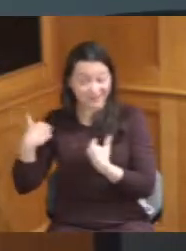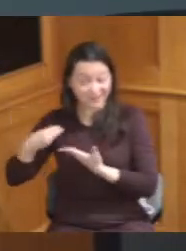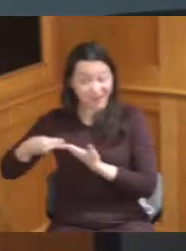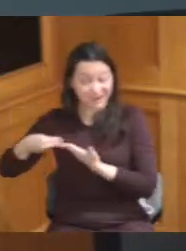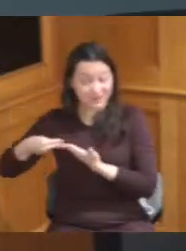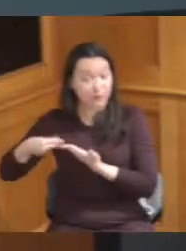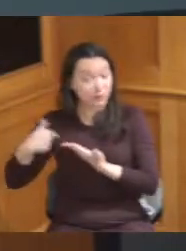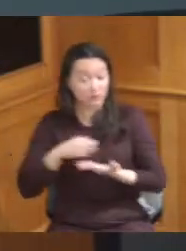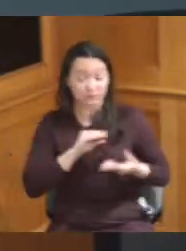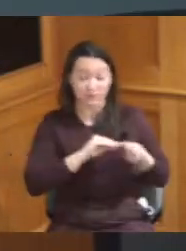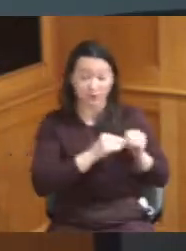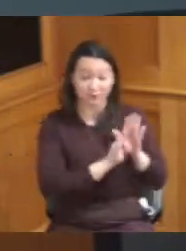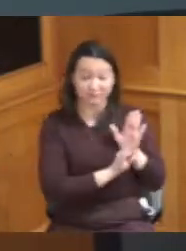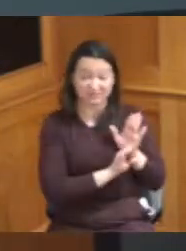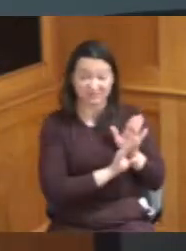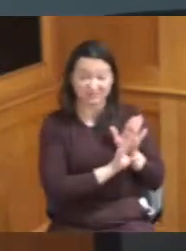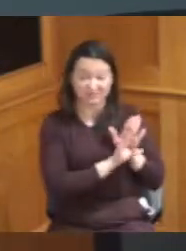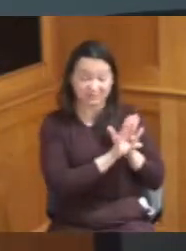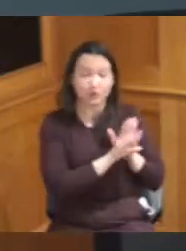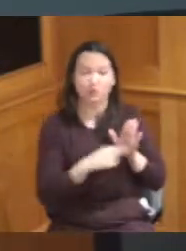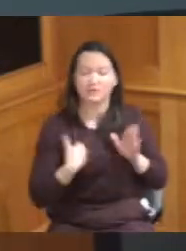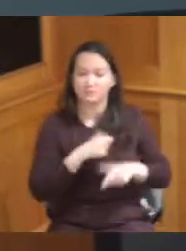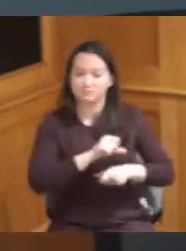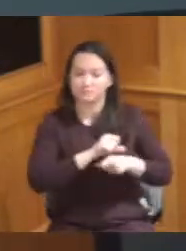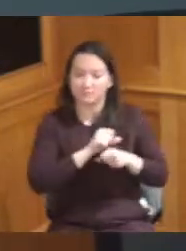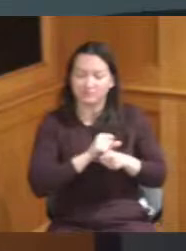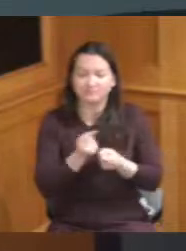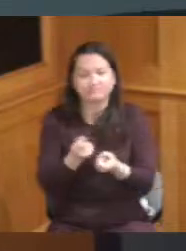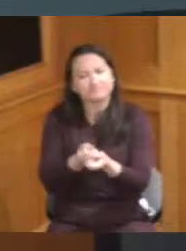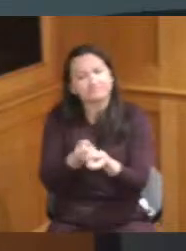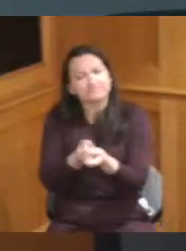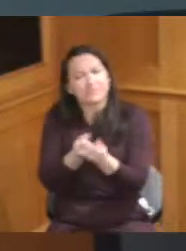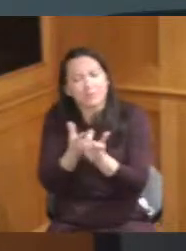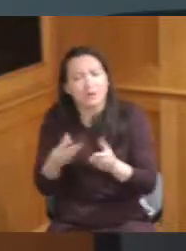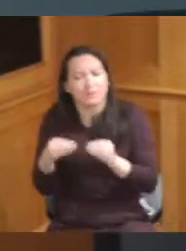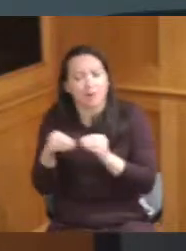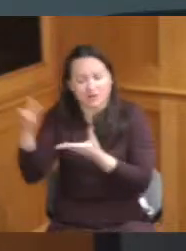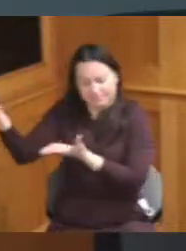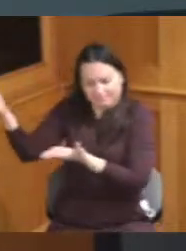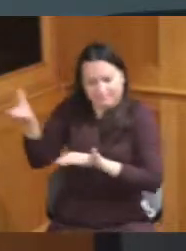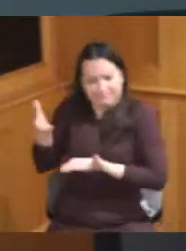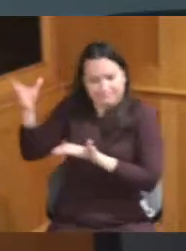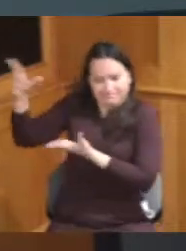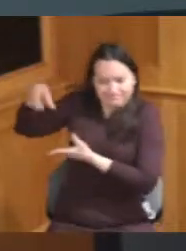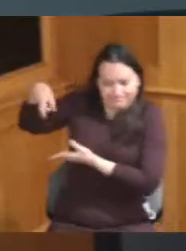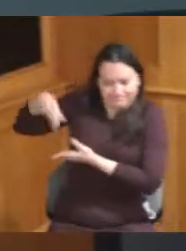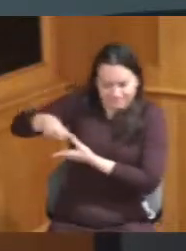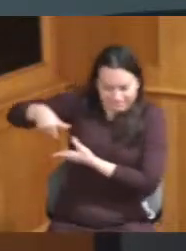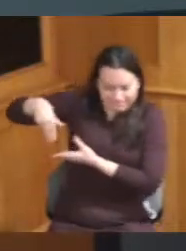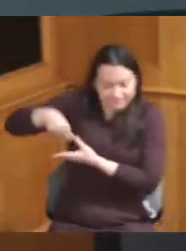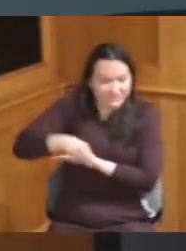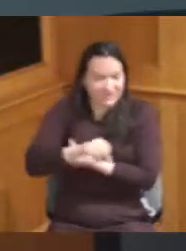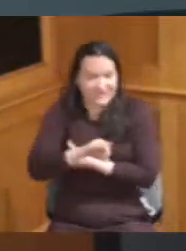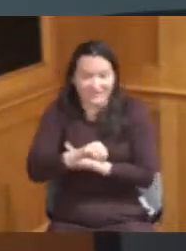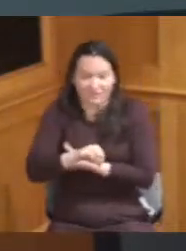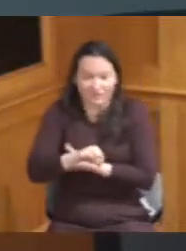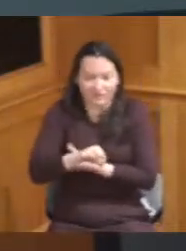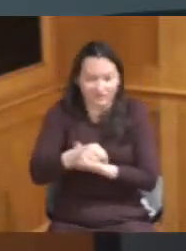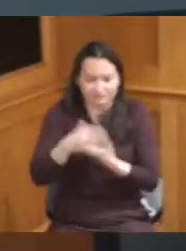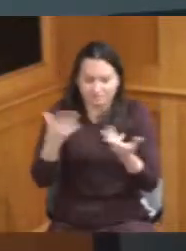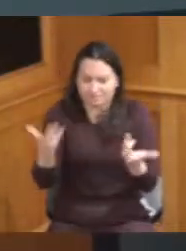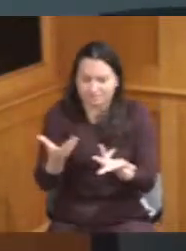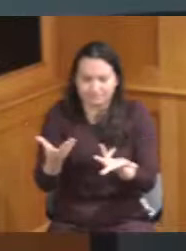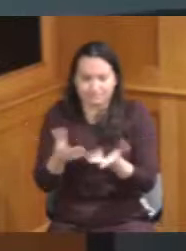we want to, I know we all have been working with our lobbyists on bringing more money down here, and we think if we have, you know, some kind